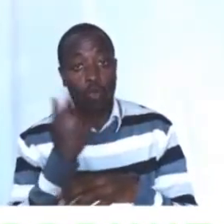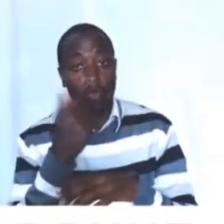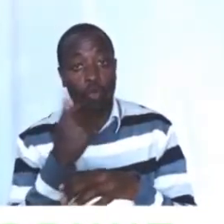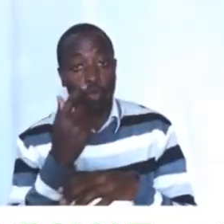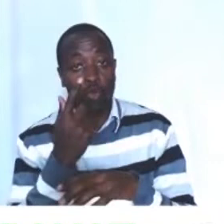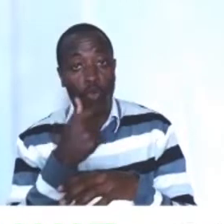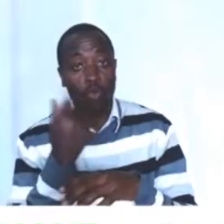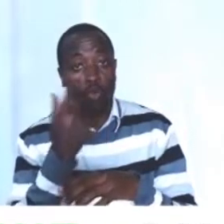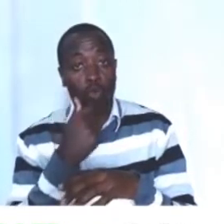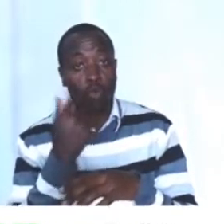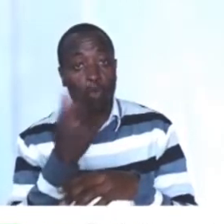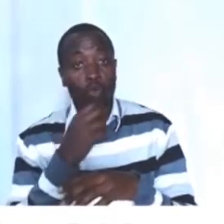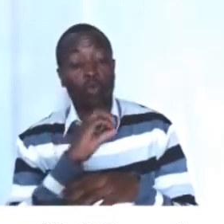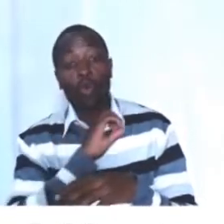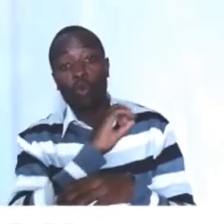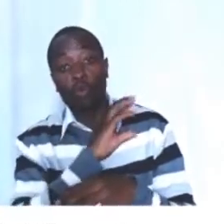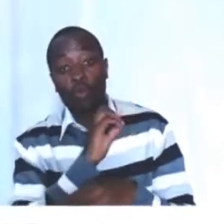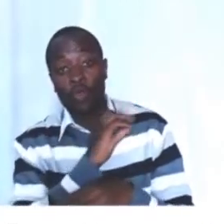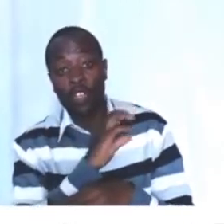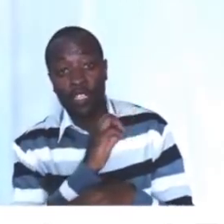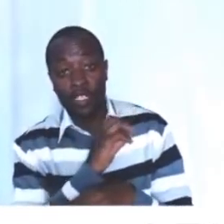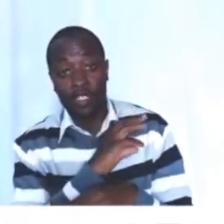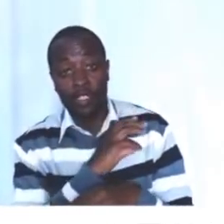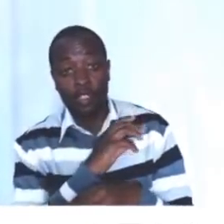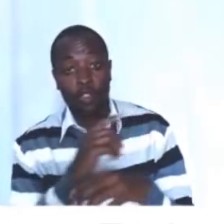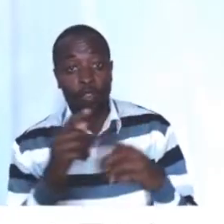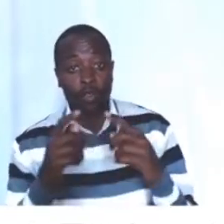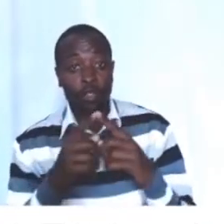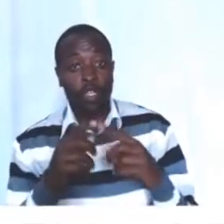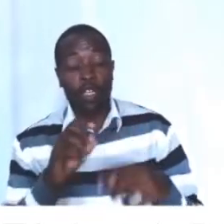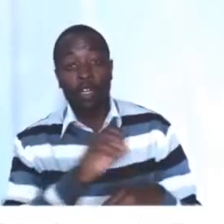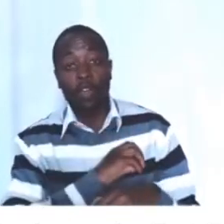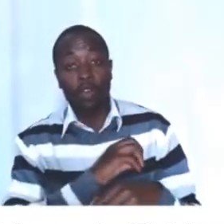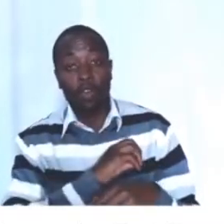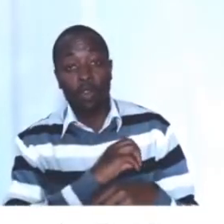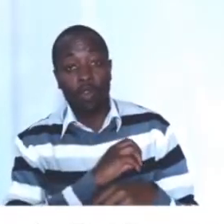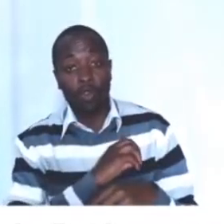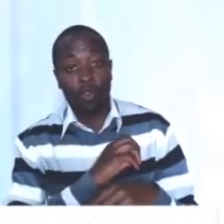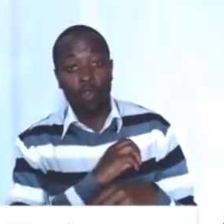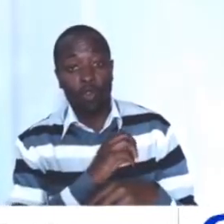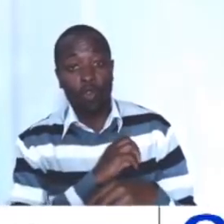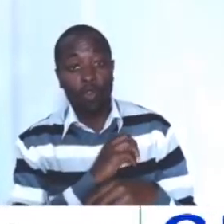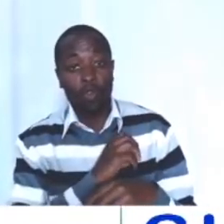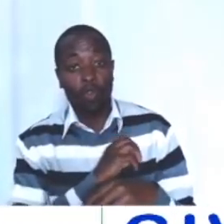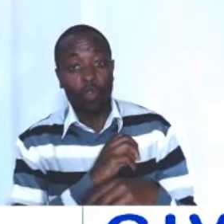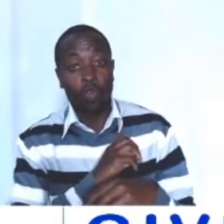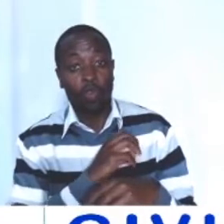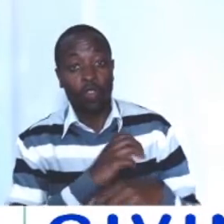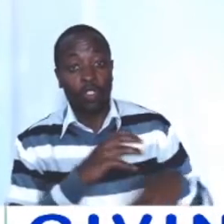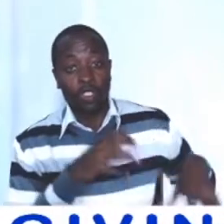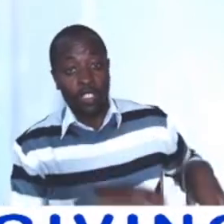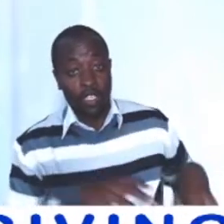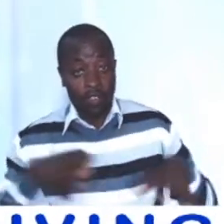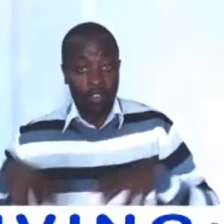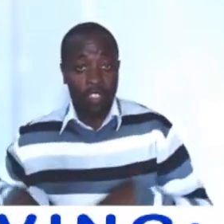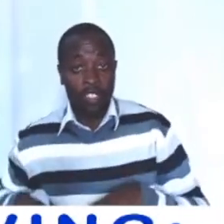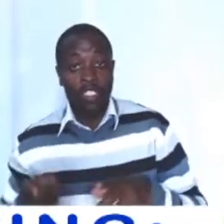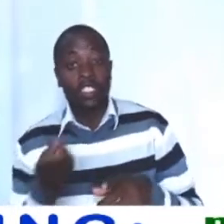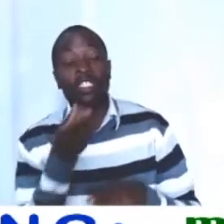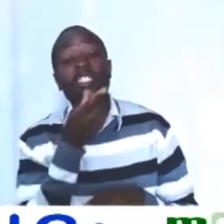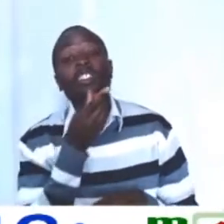complainers, walking according to their own lusts, sensual persons who